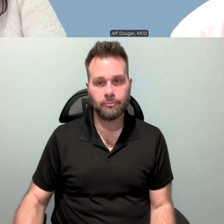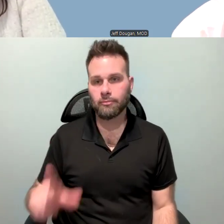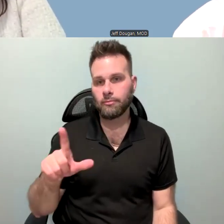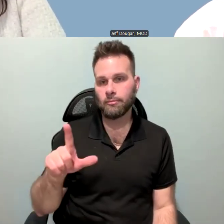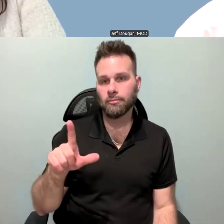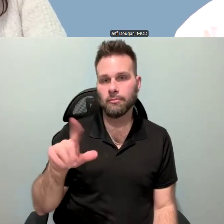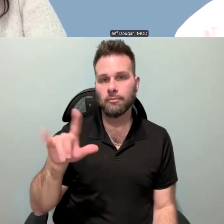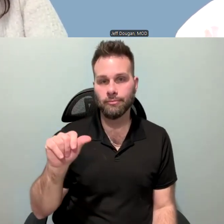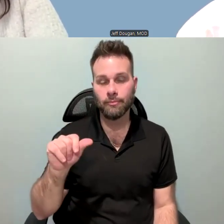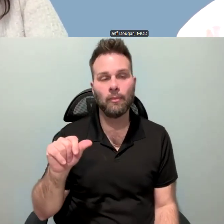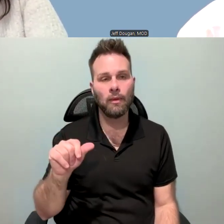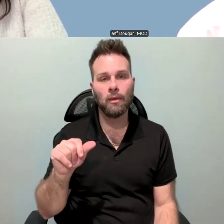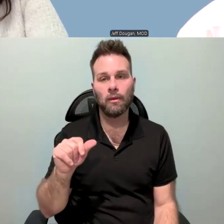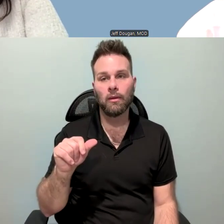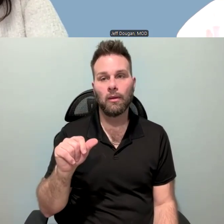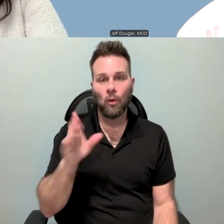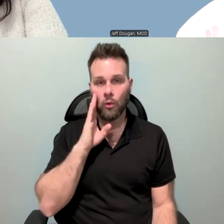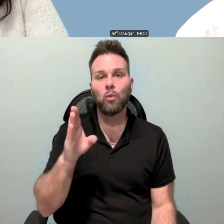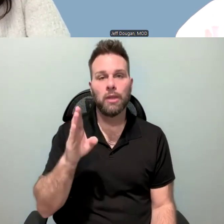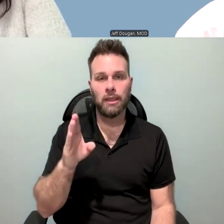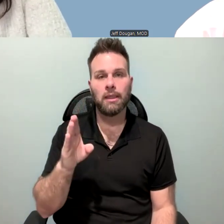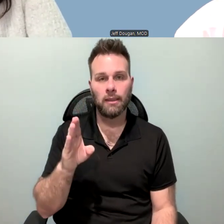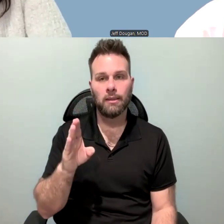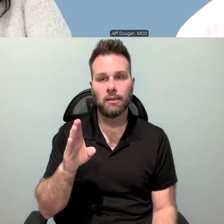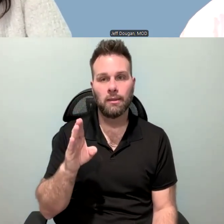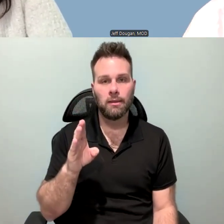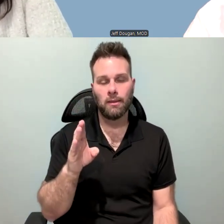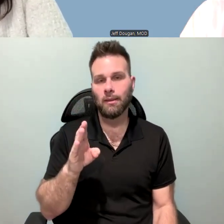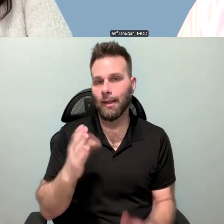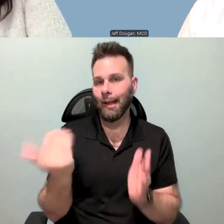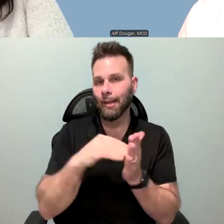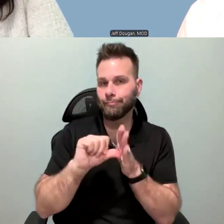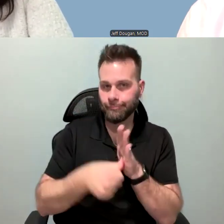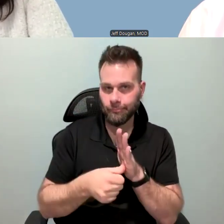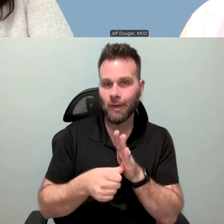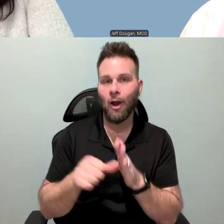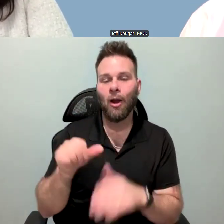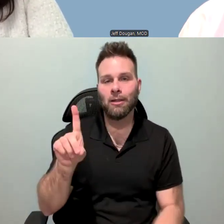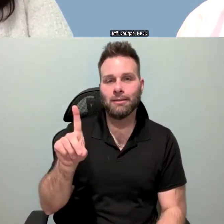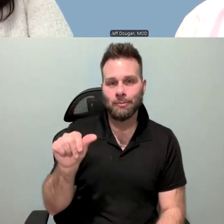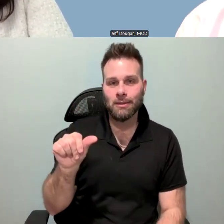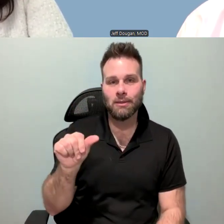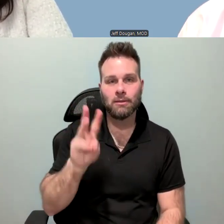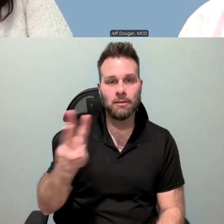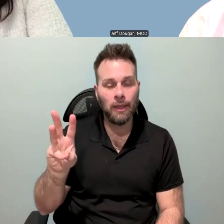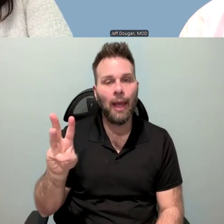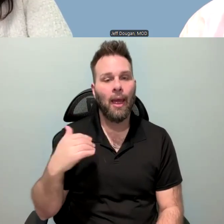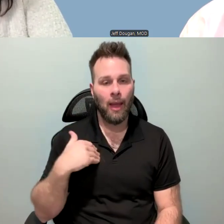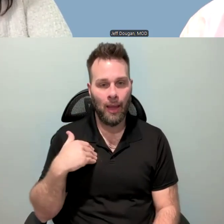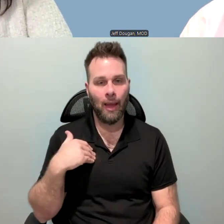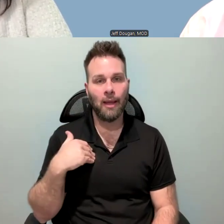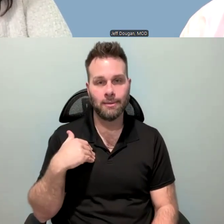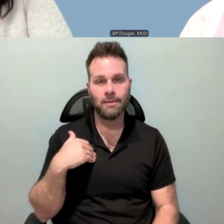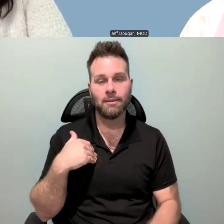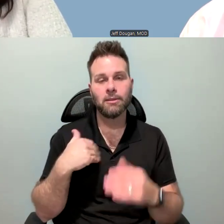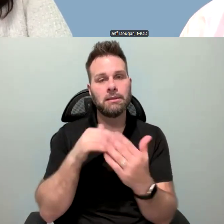website, particularly our disability rights page. We have a section on disability rights and government services and